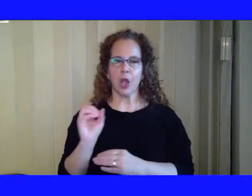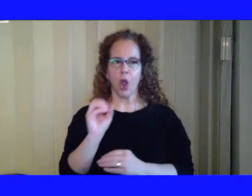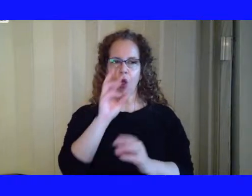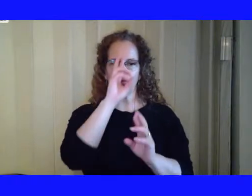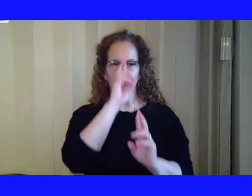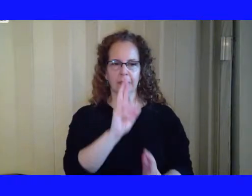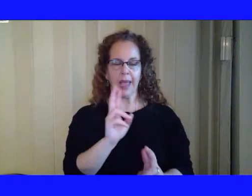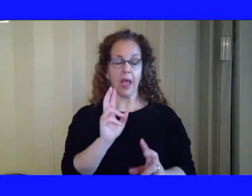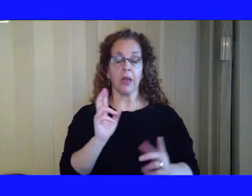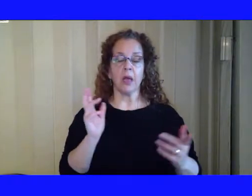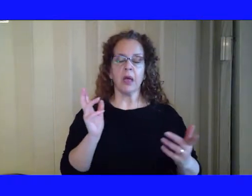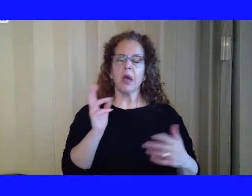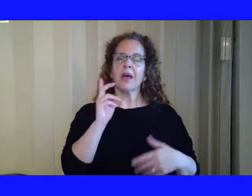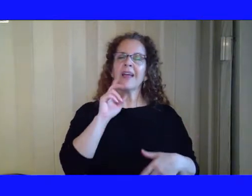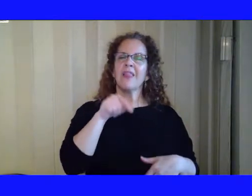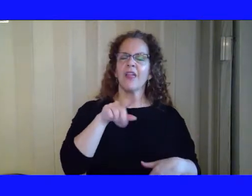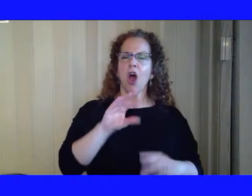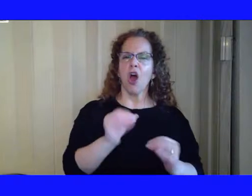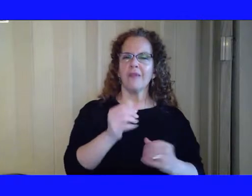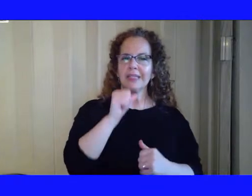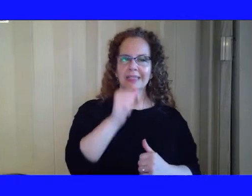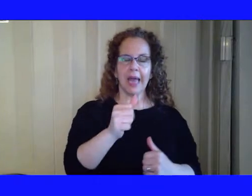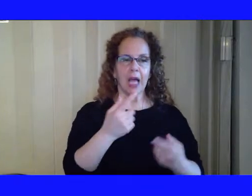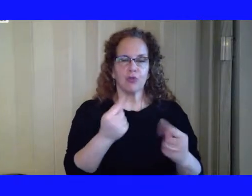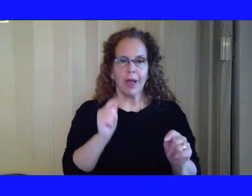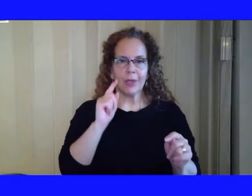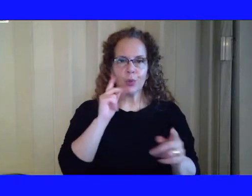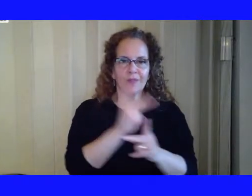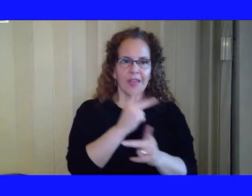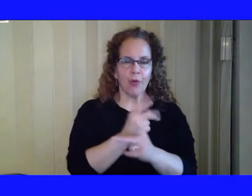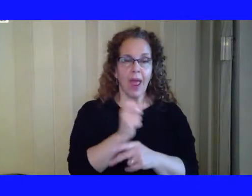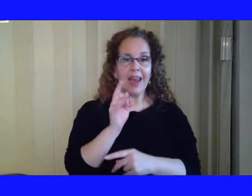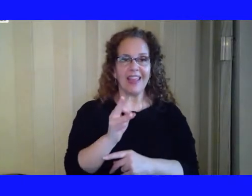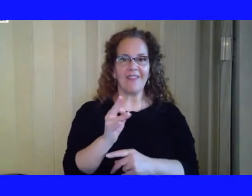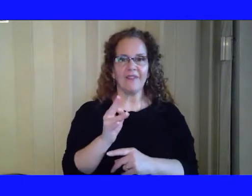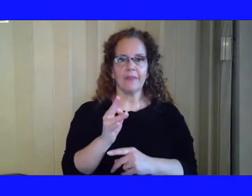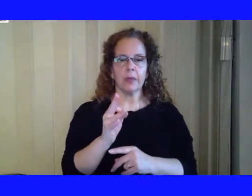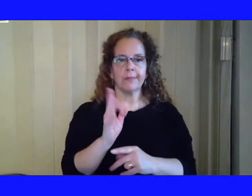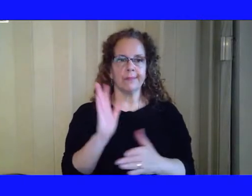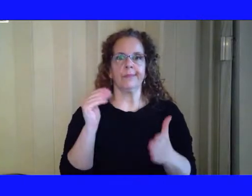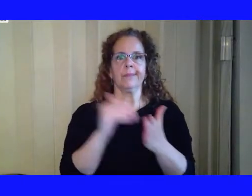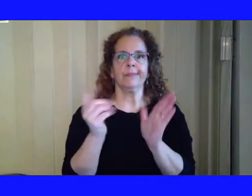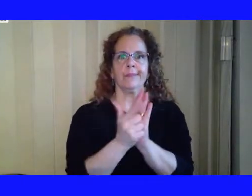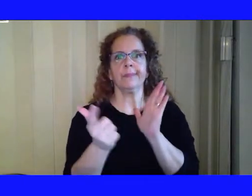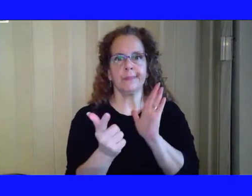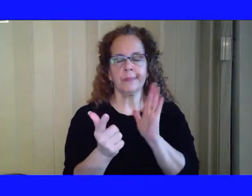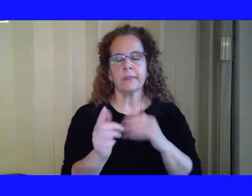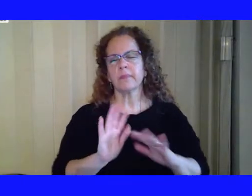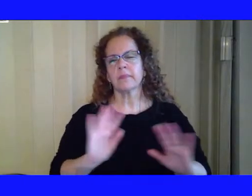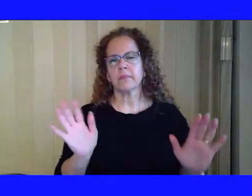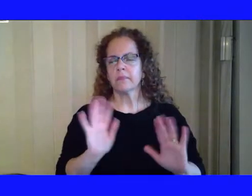third category of inconsistent with, in order to capture some other behaviors that need to be